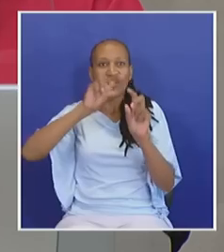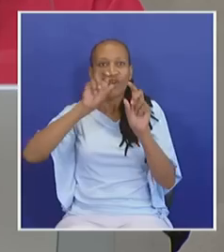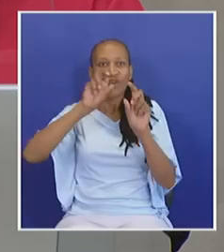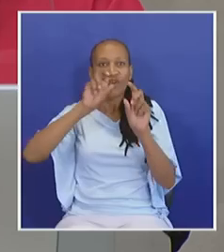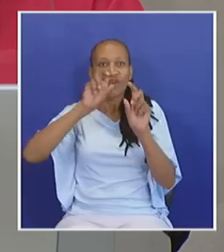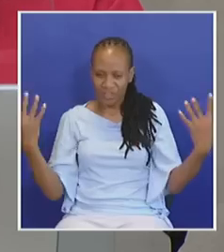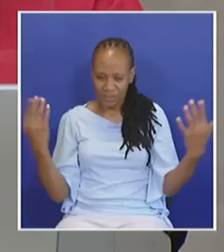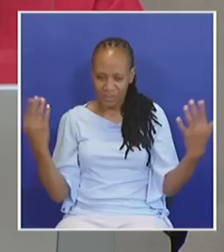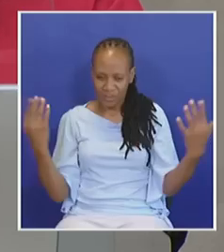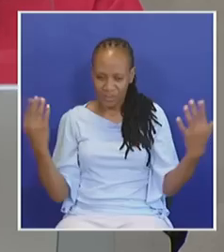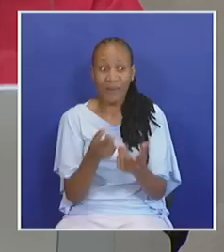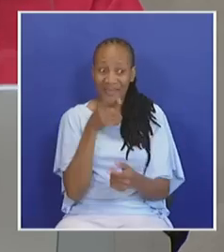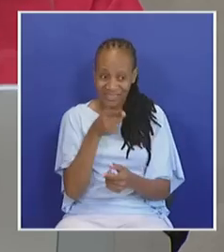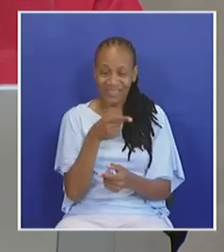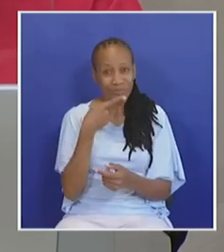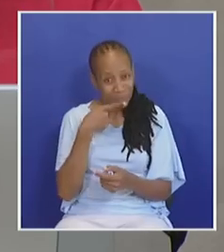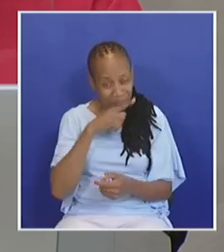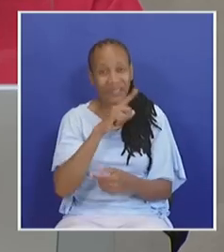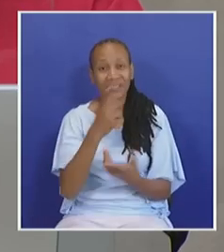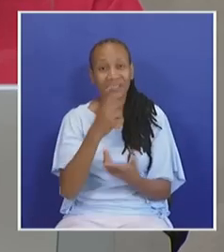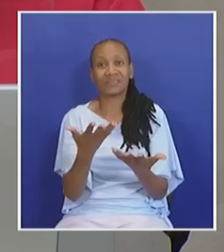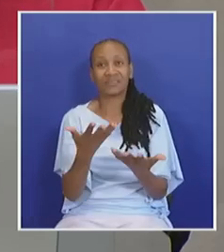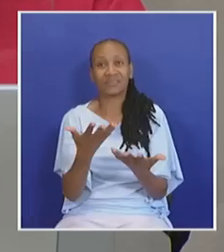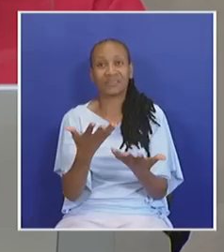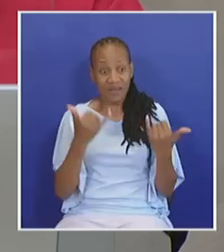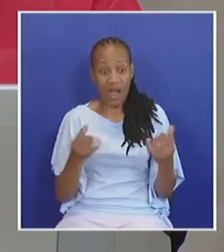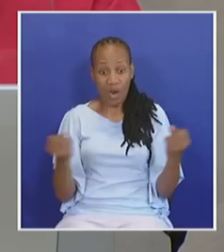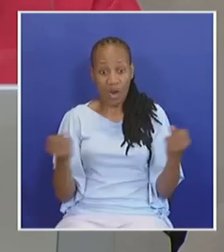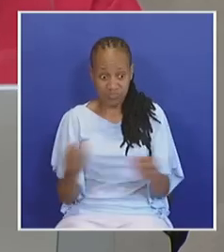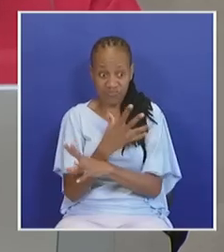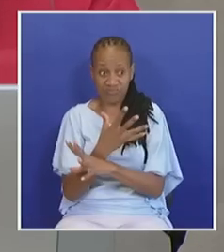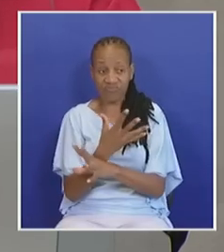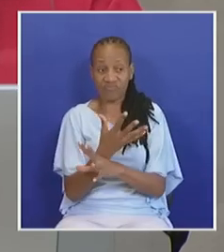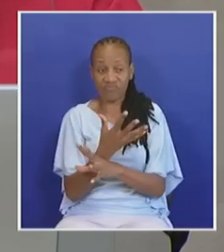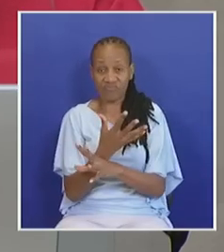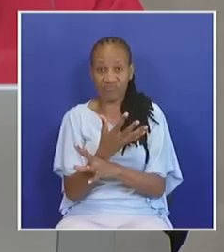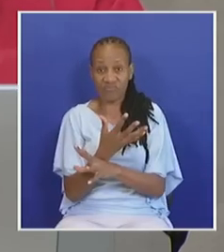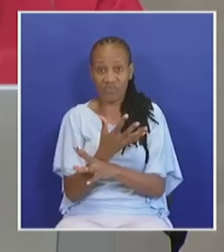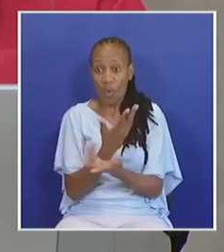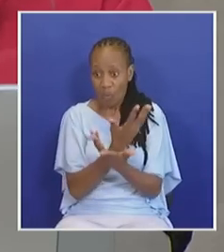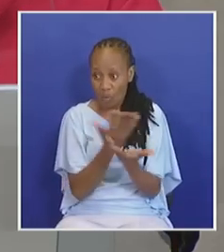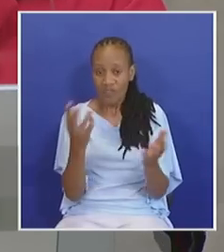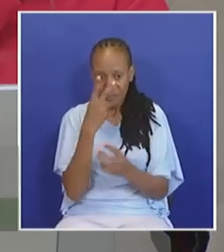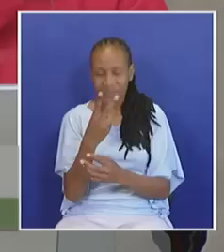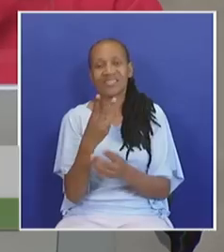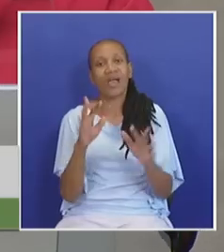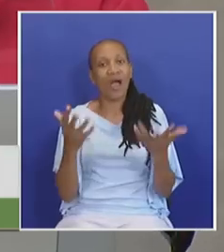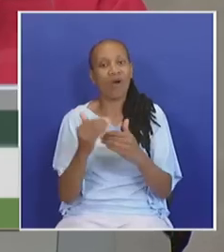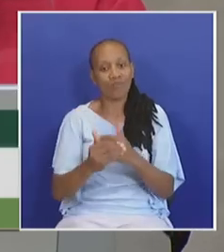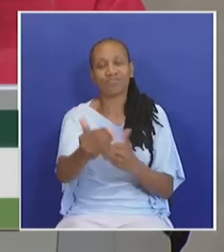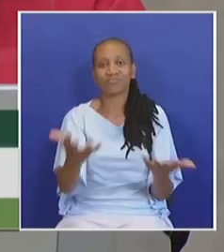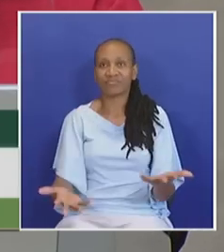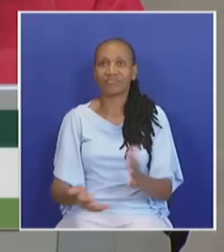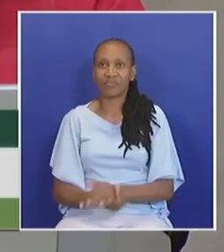racial hatred that was to eventually blow up in their faces and in the faces of all of us. The agreement to